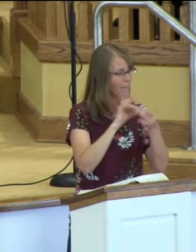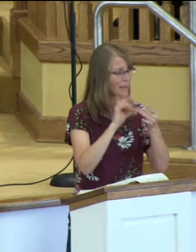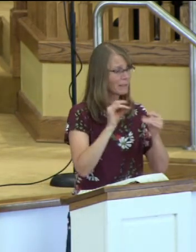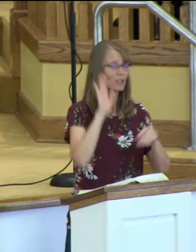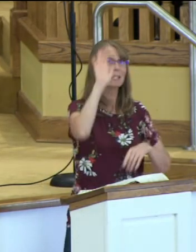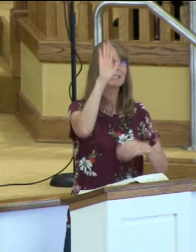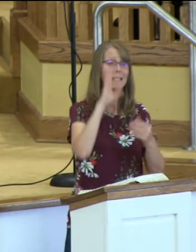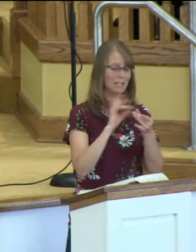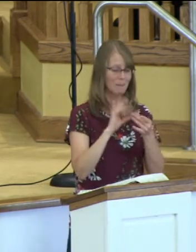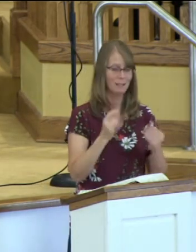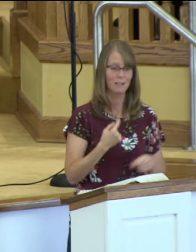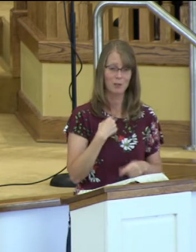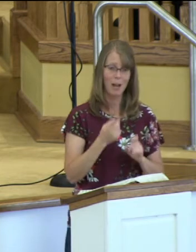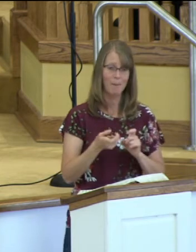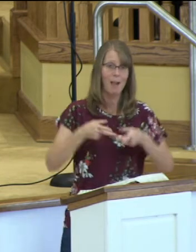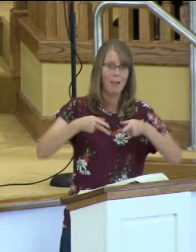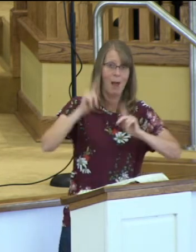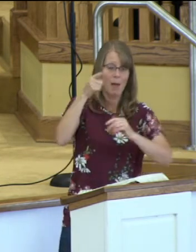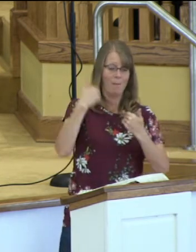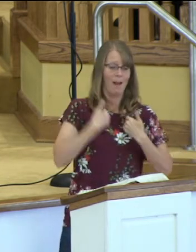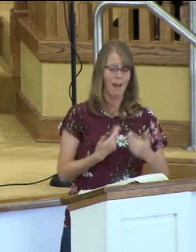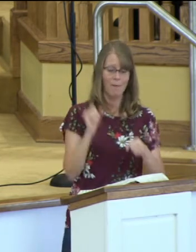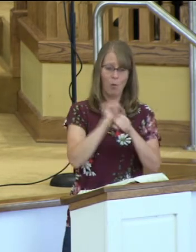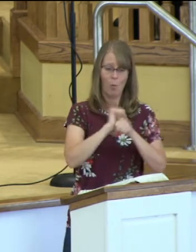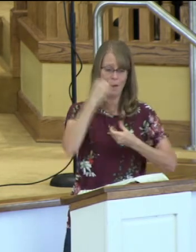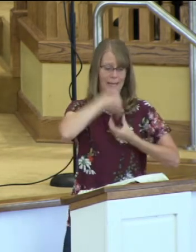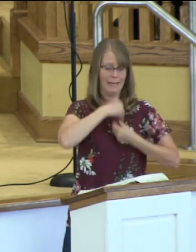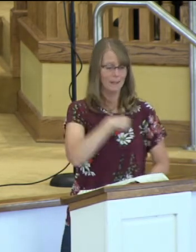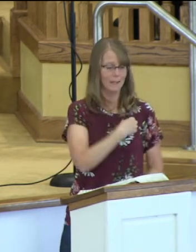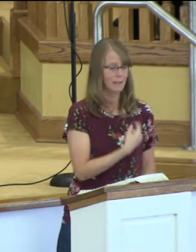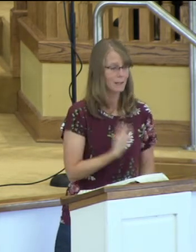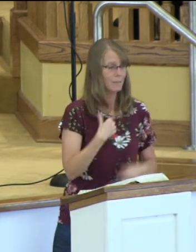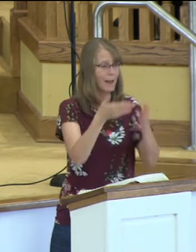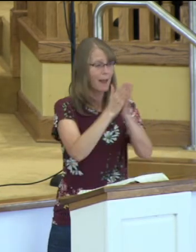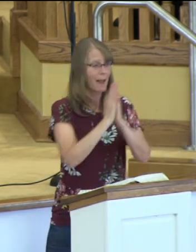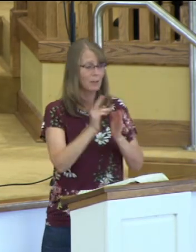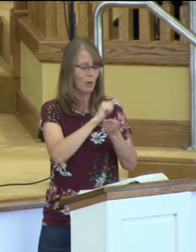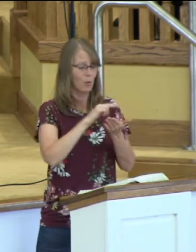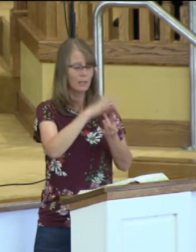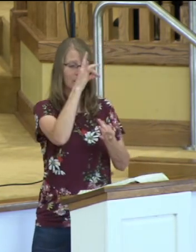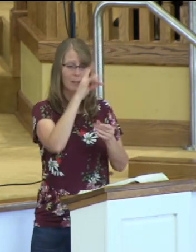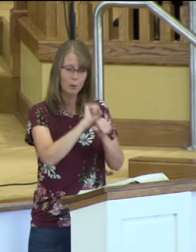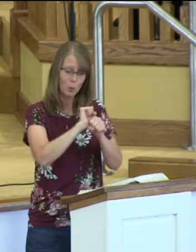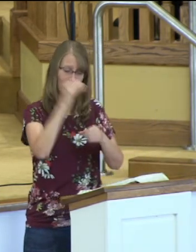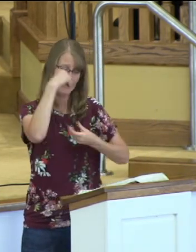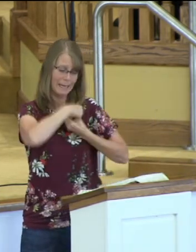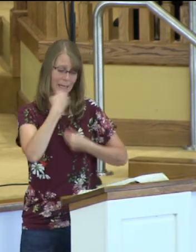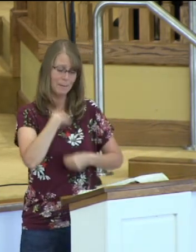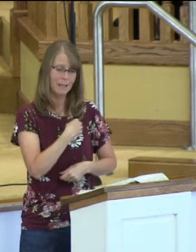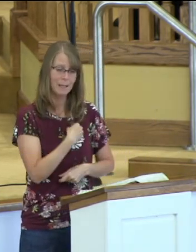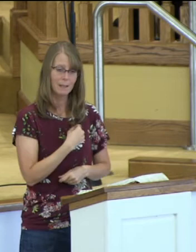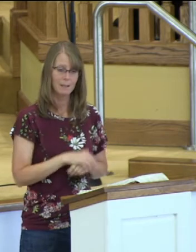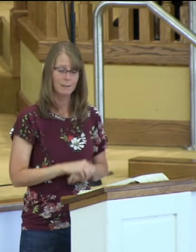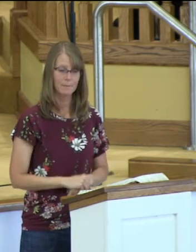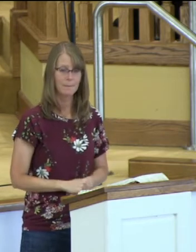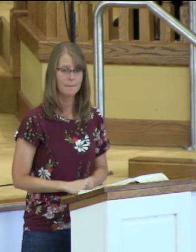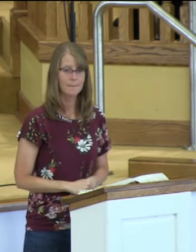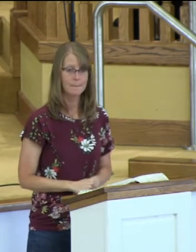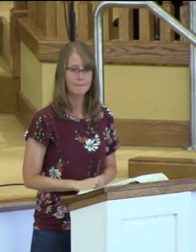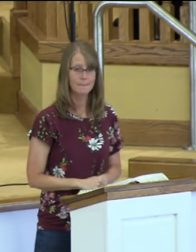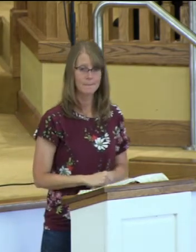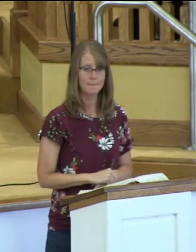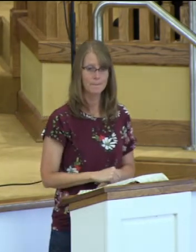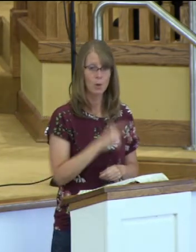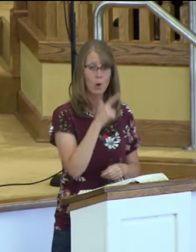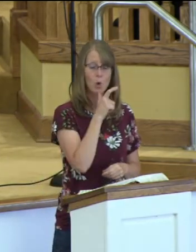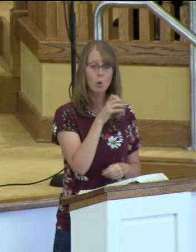going to let him have the full work. I ask the Spirit to do his full work with God's message.